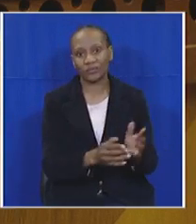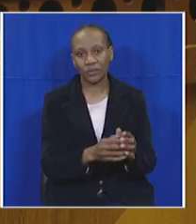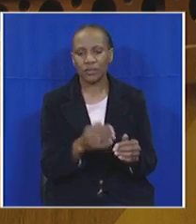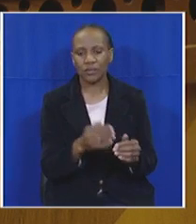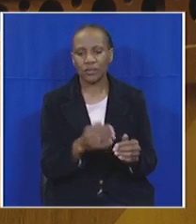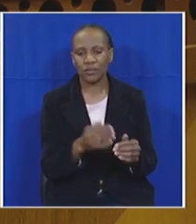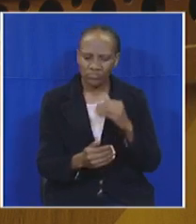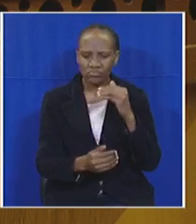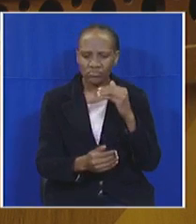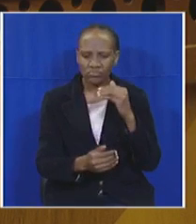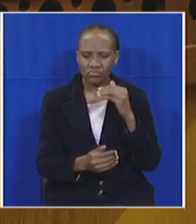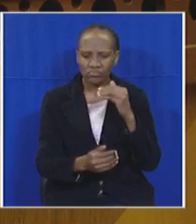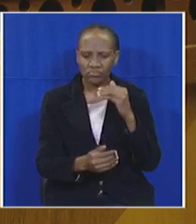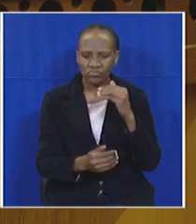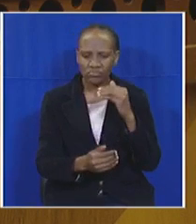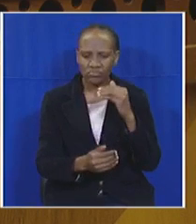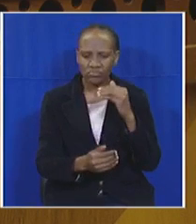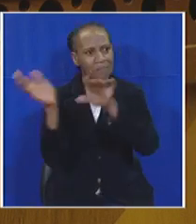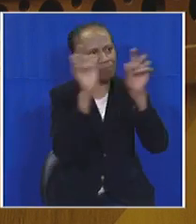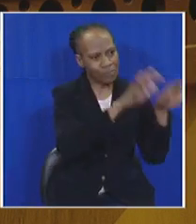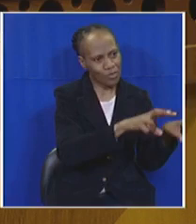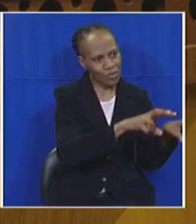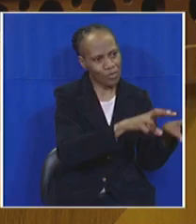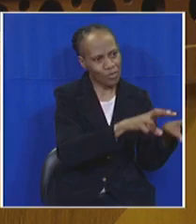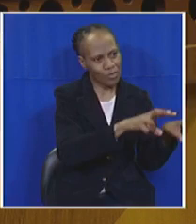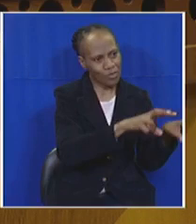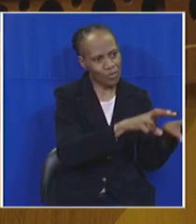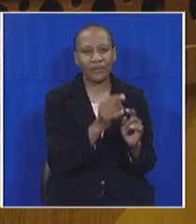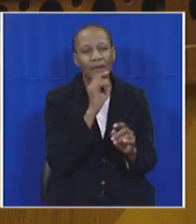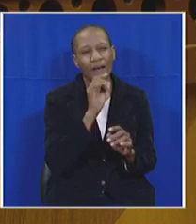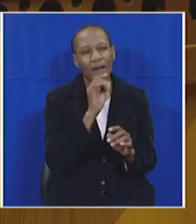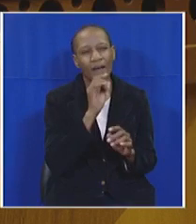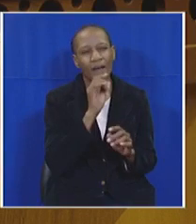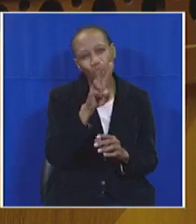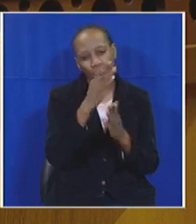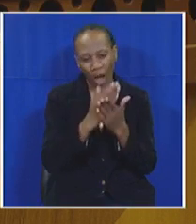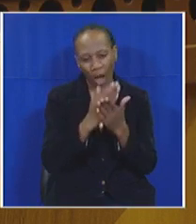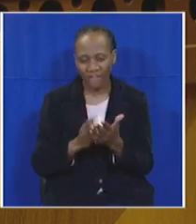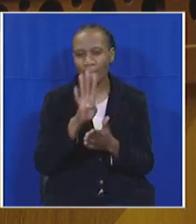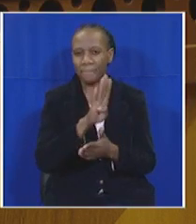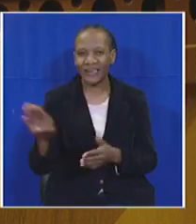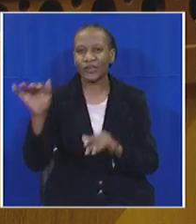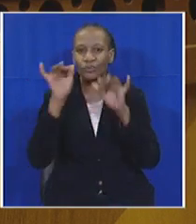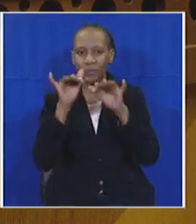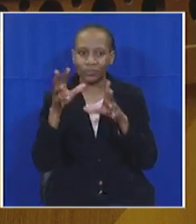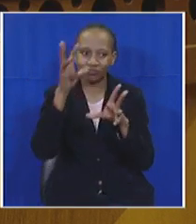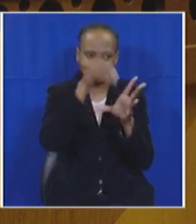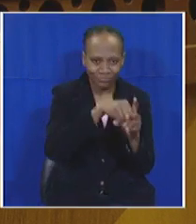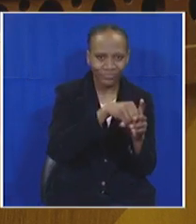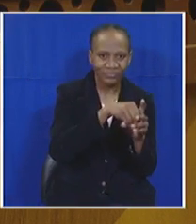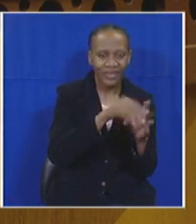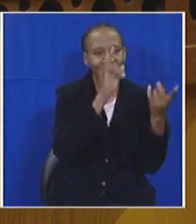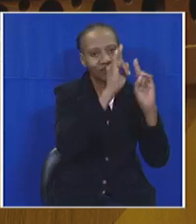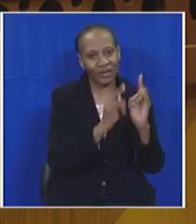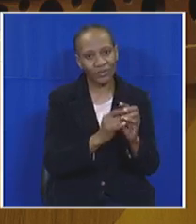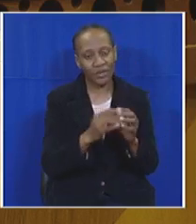and urbanization will add 2.5 billion people to the world's urban population